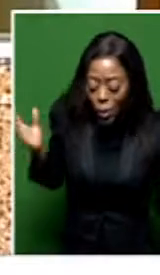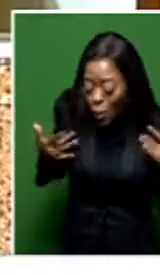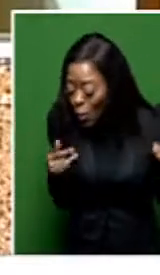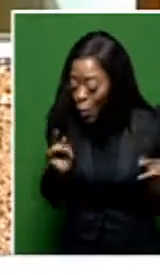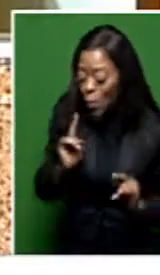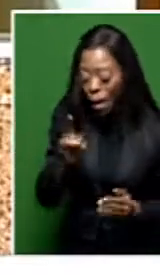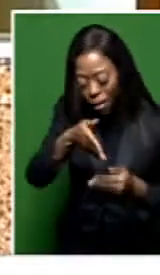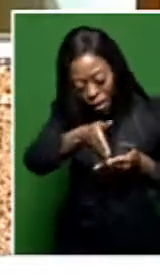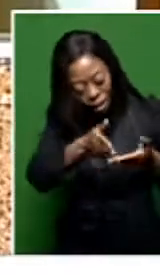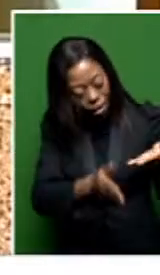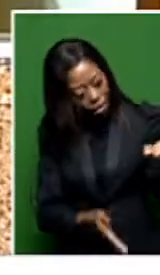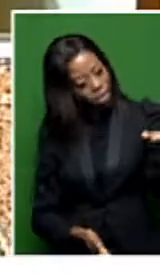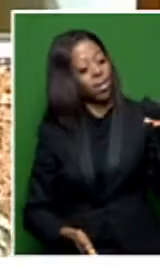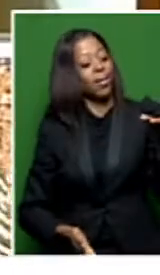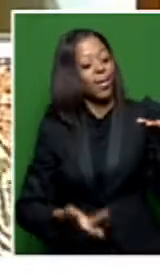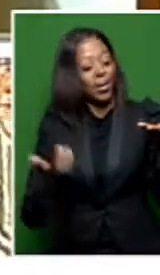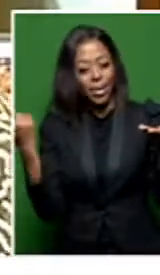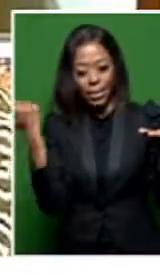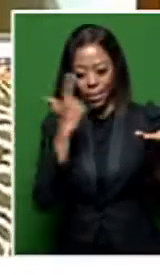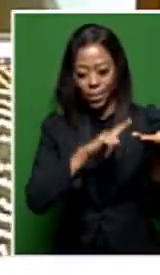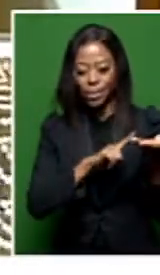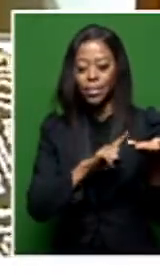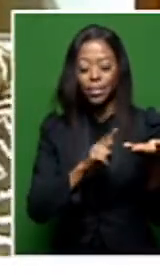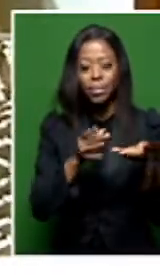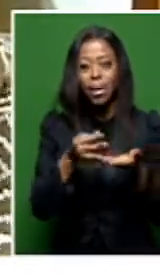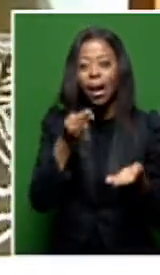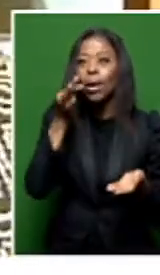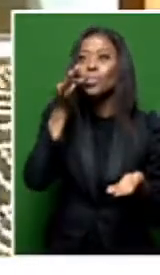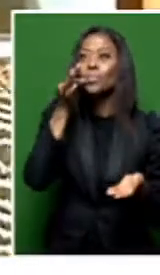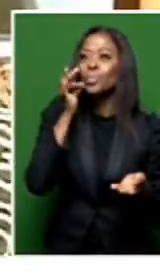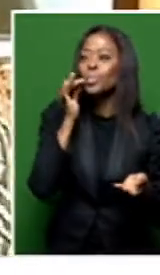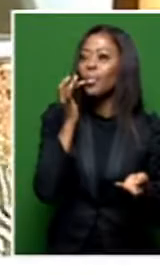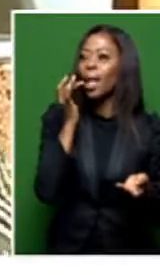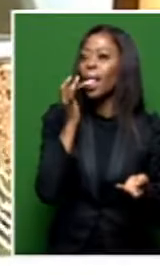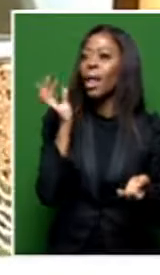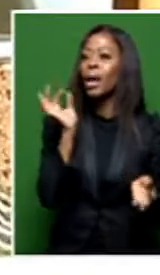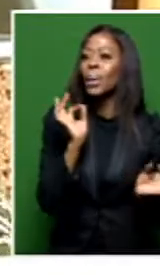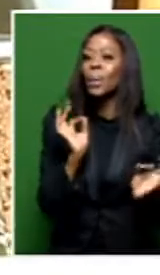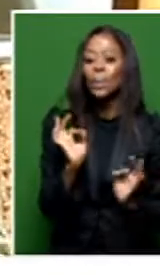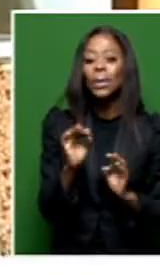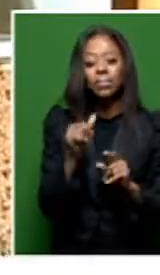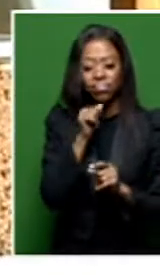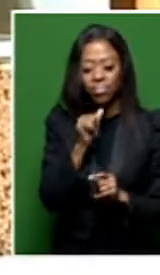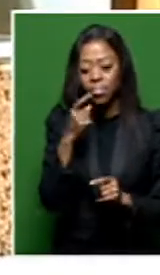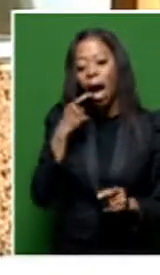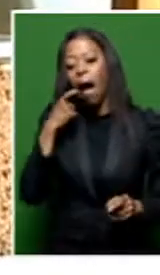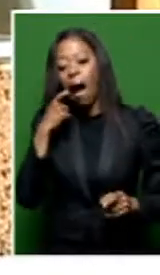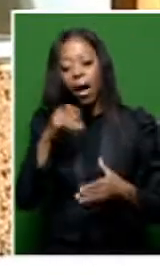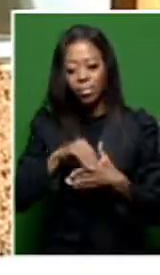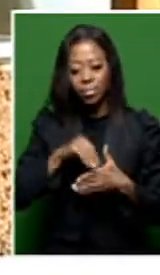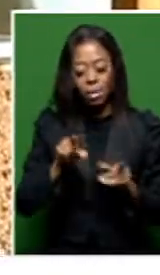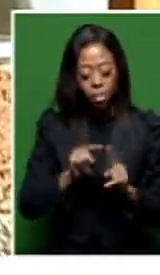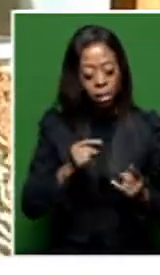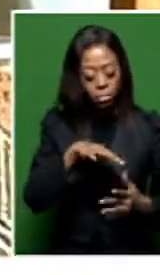that? And then you cut it, it looks beautiful, and it tastes amazing. Even people who love meat are always too happy to have that on